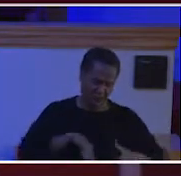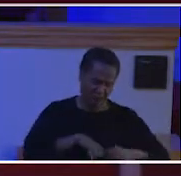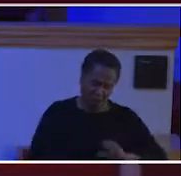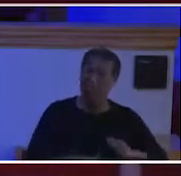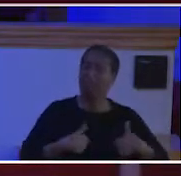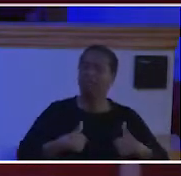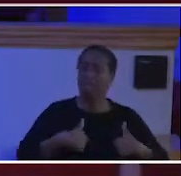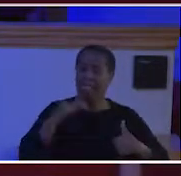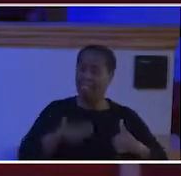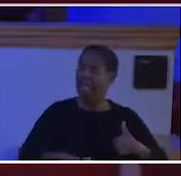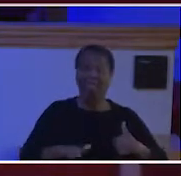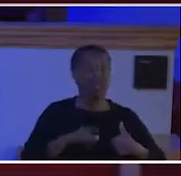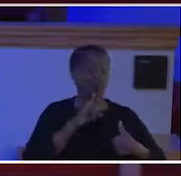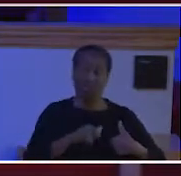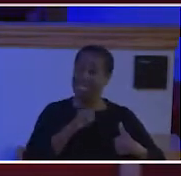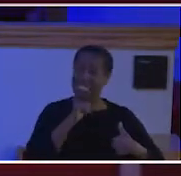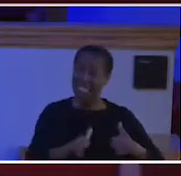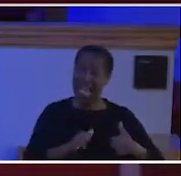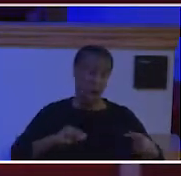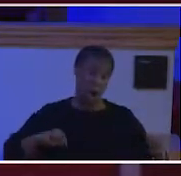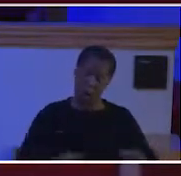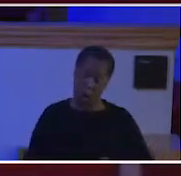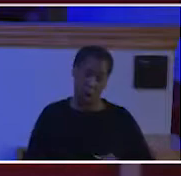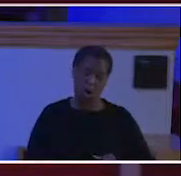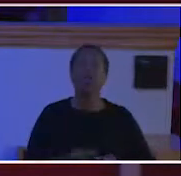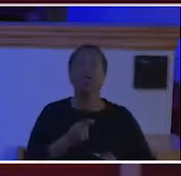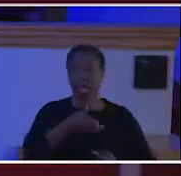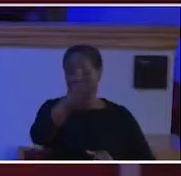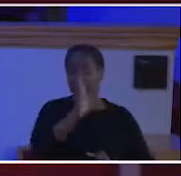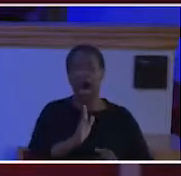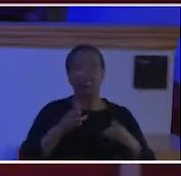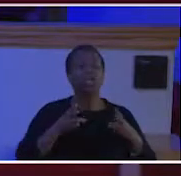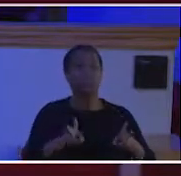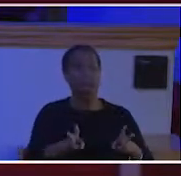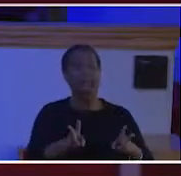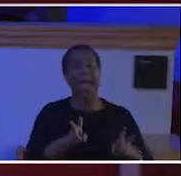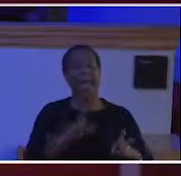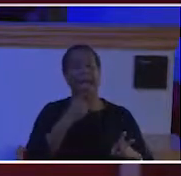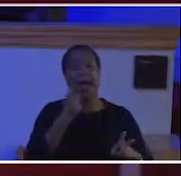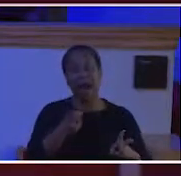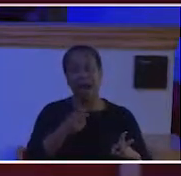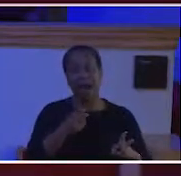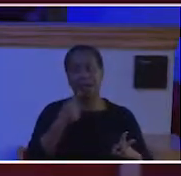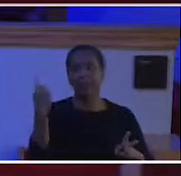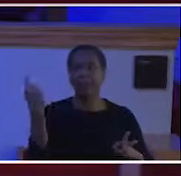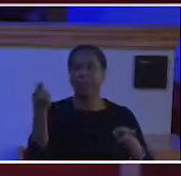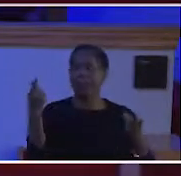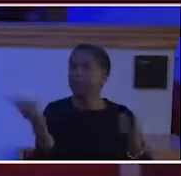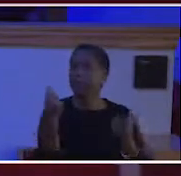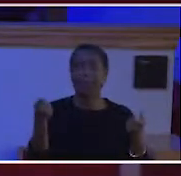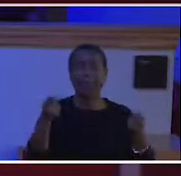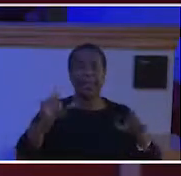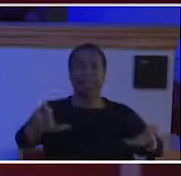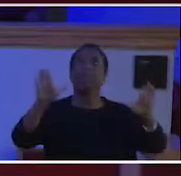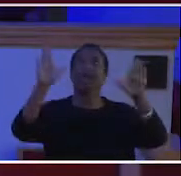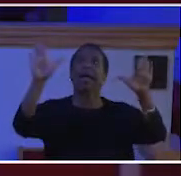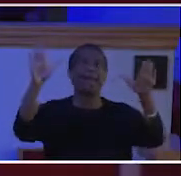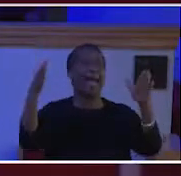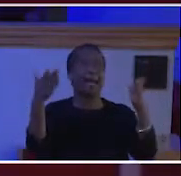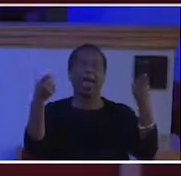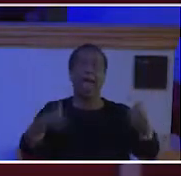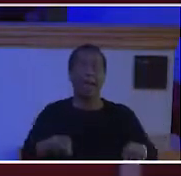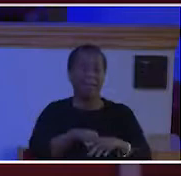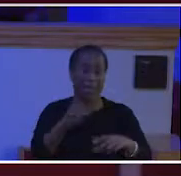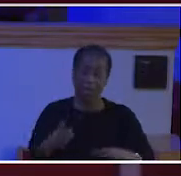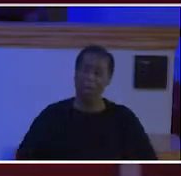setback, it's really not just to hurt you. It's God's way of bringing something spectacular into your life.